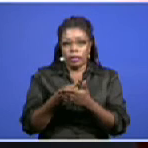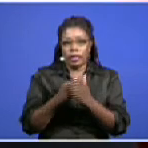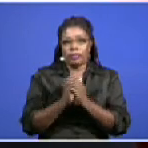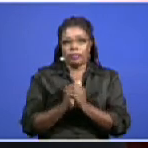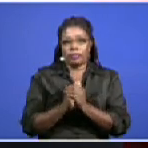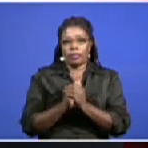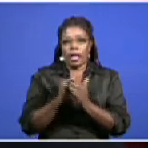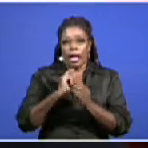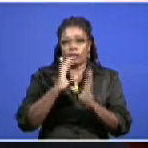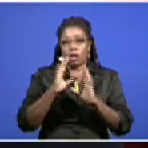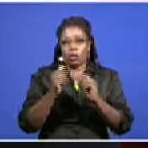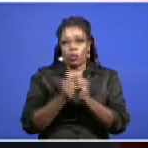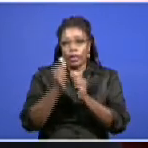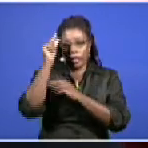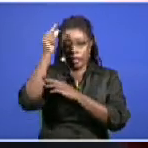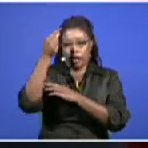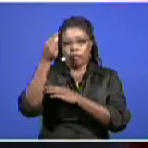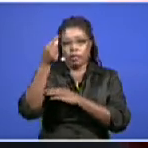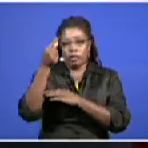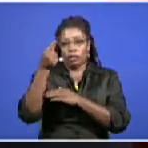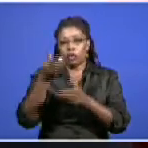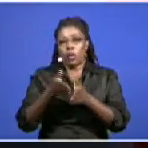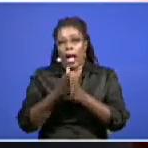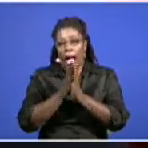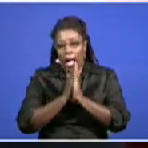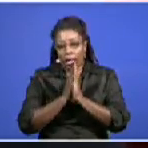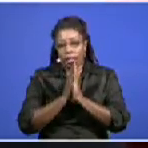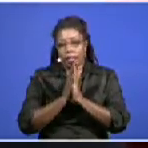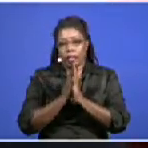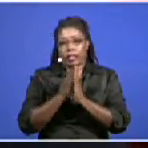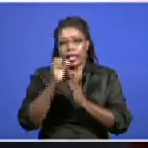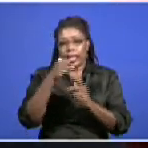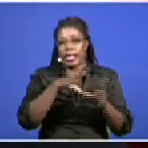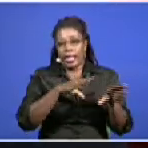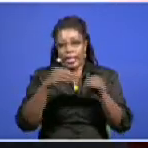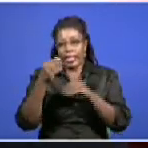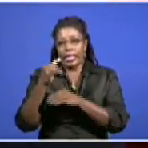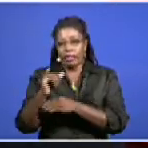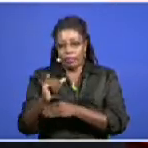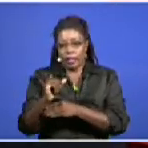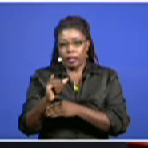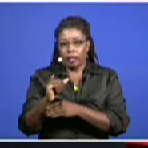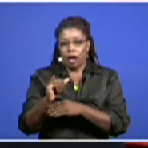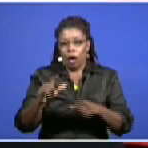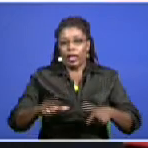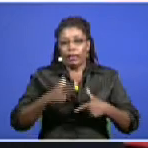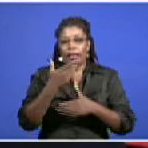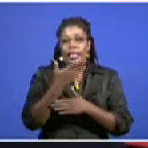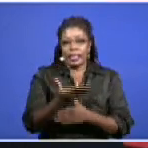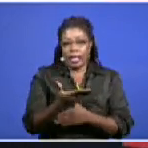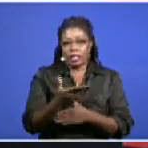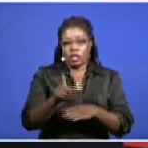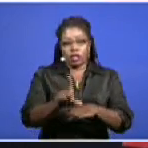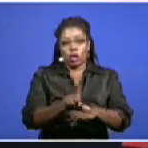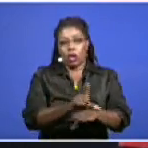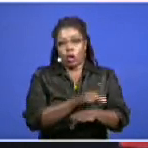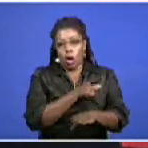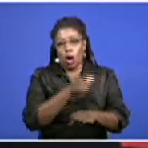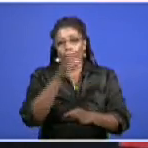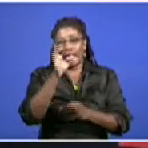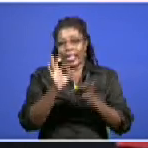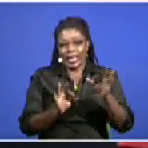to appeal to see if they, since they have been living in this area so long, if something